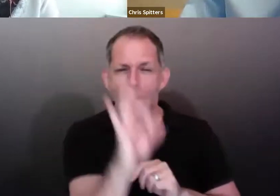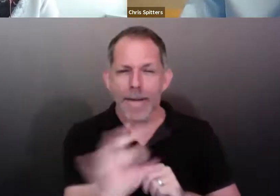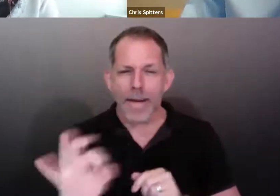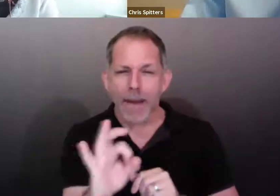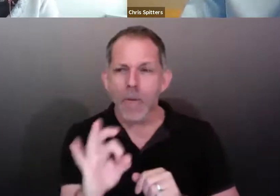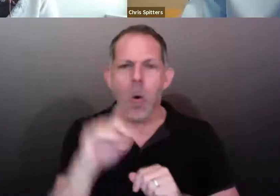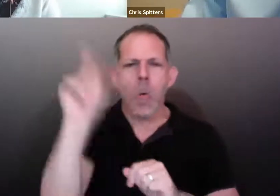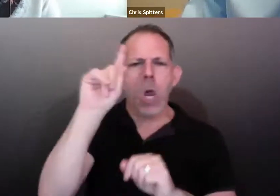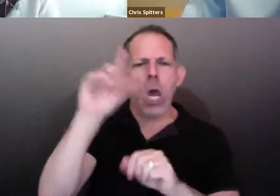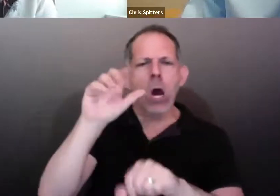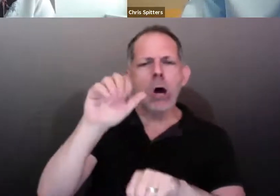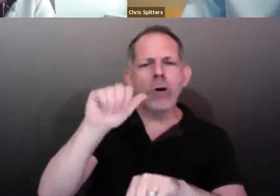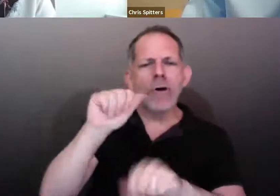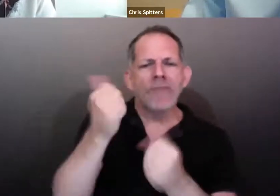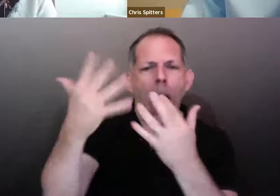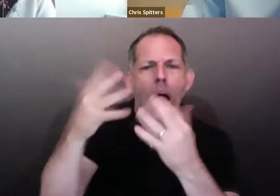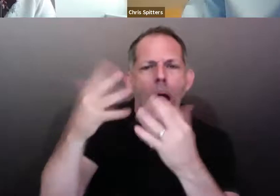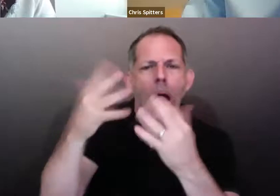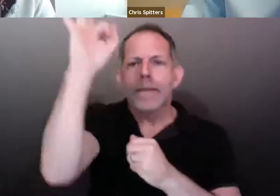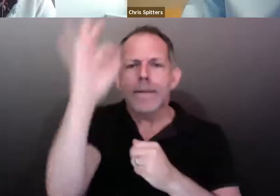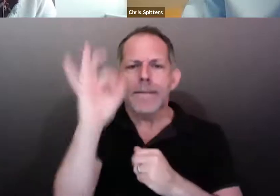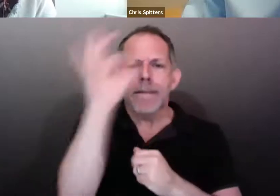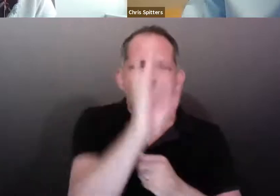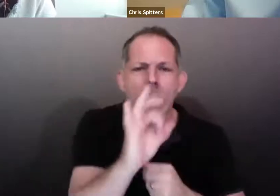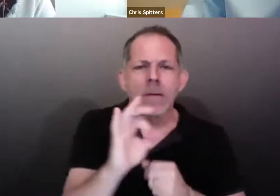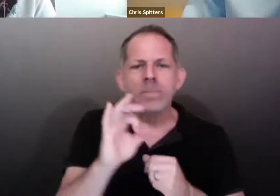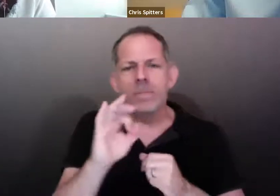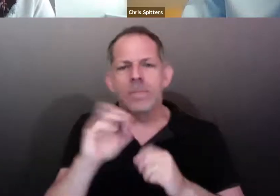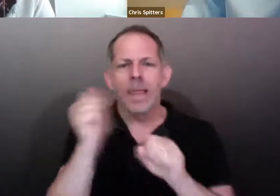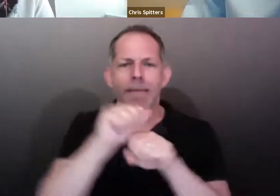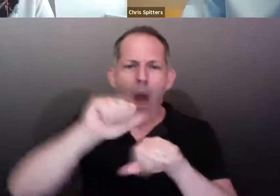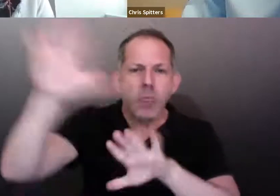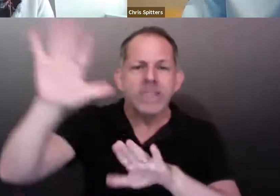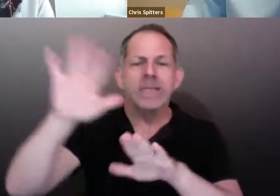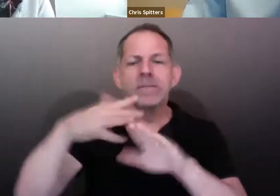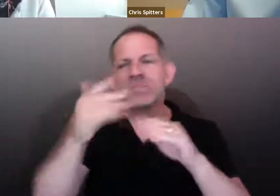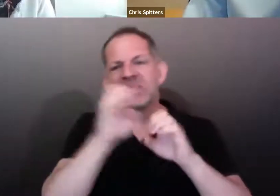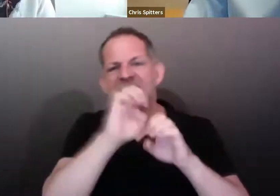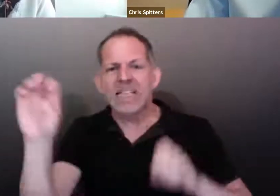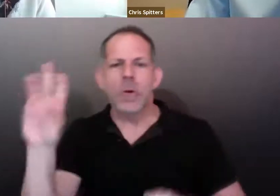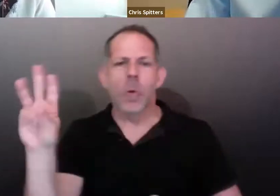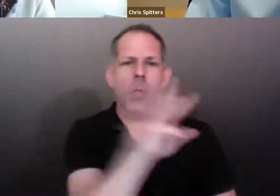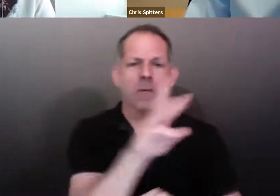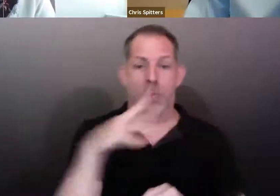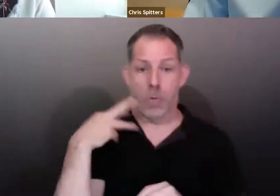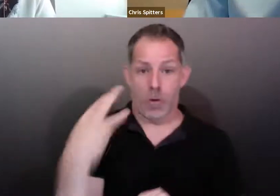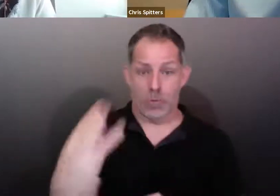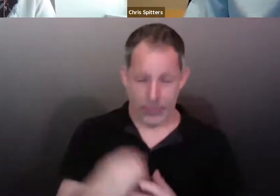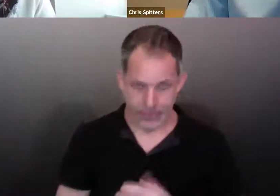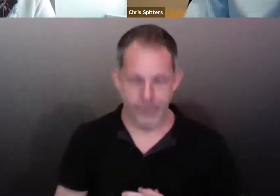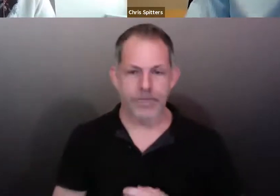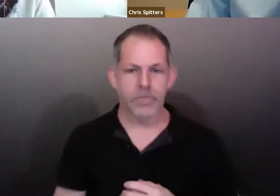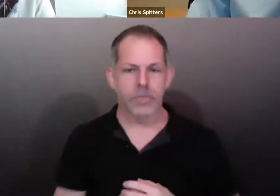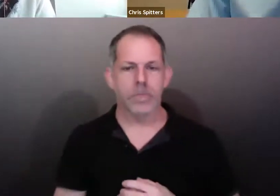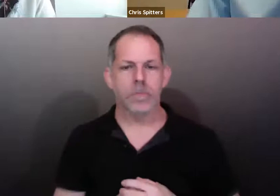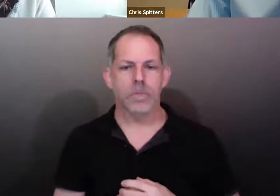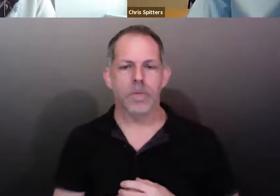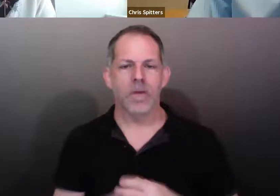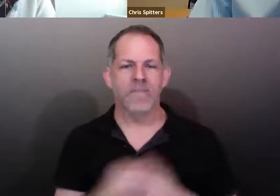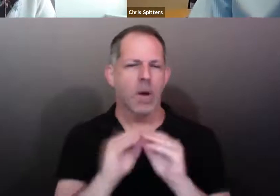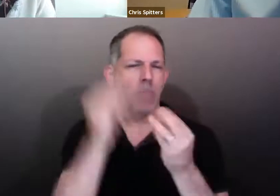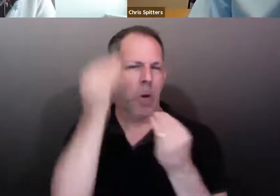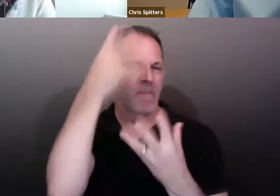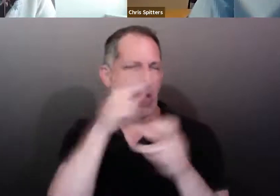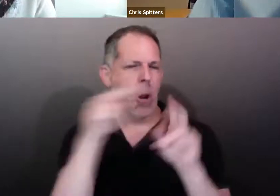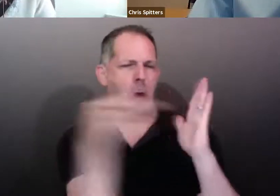So with that, I'd now like to turn our attention over to COVID. First, some quick updates on COVID data.